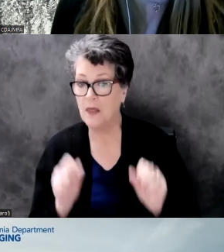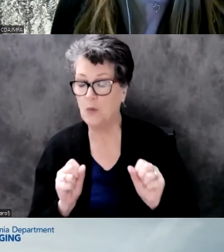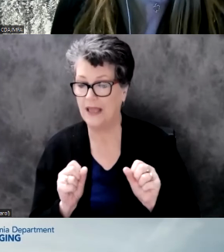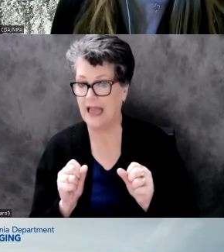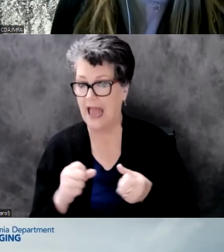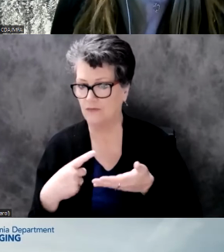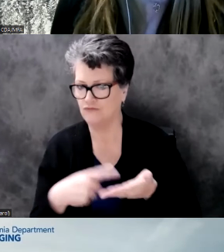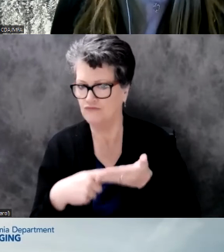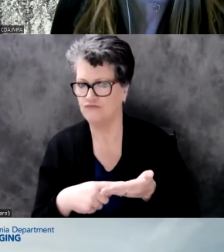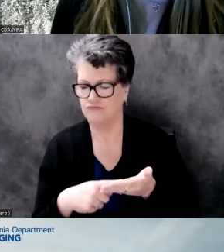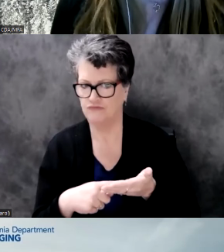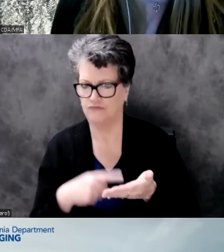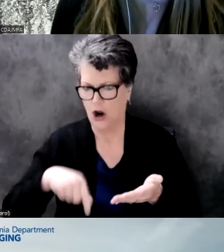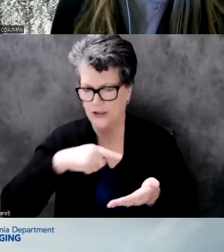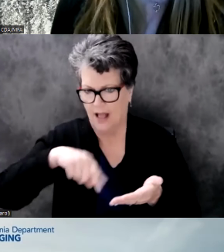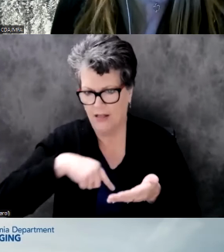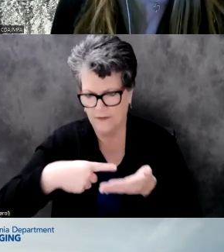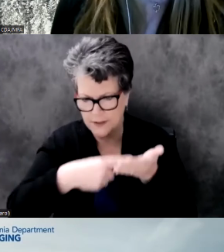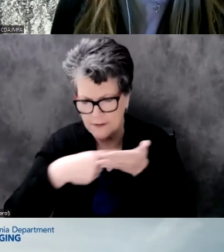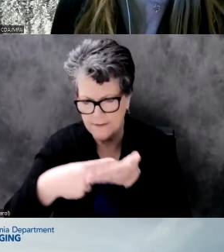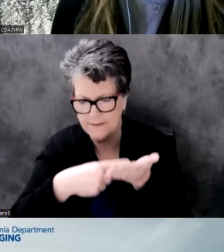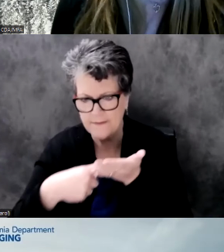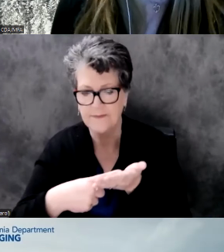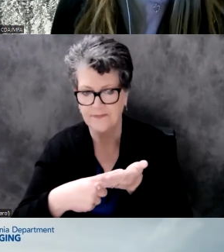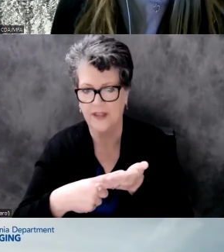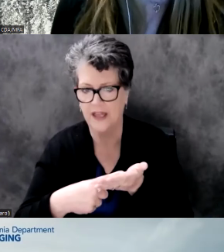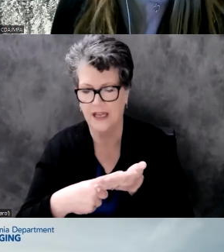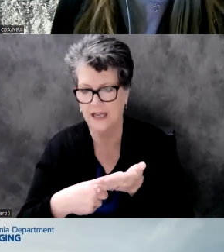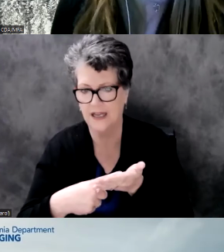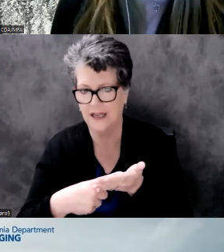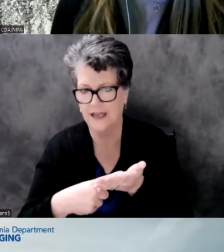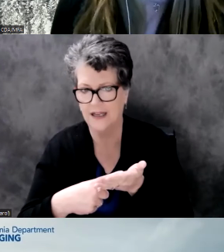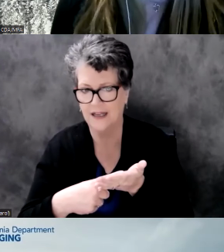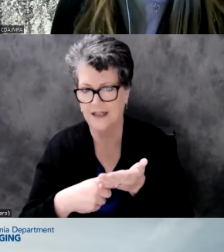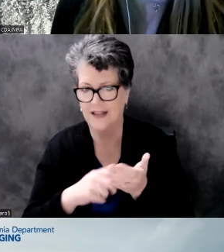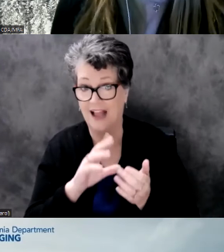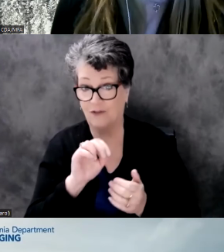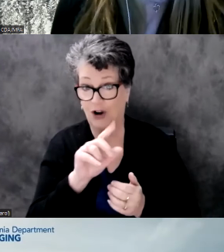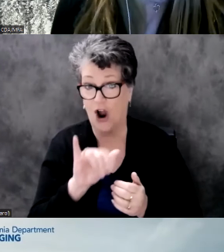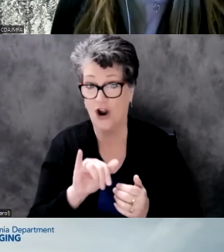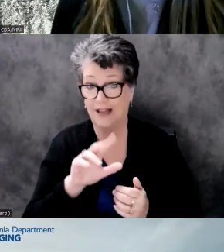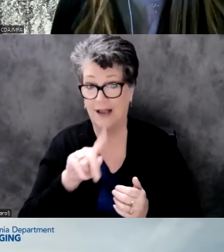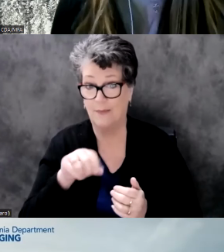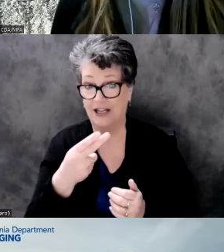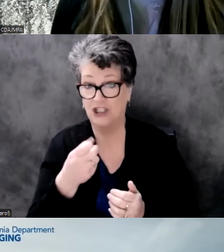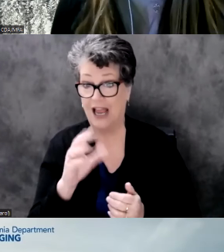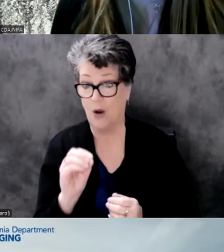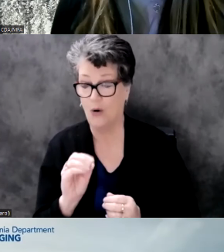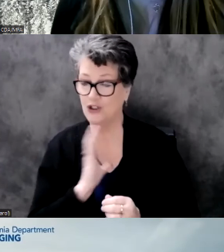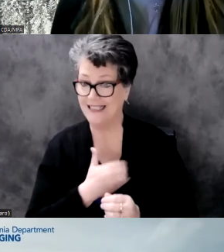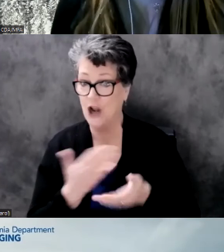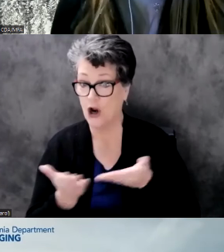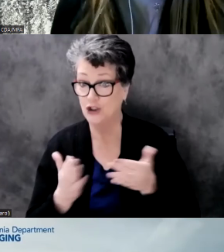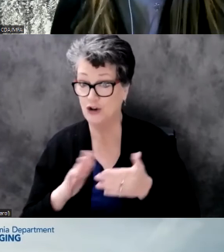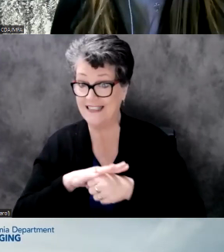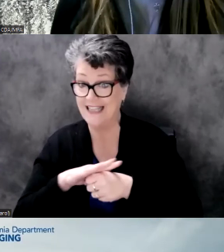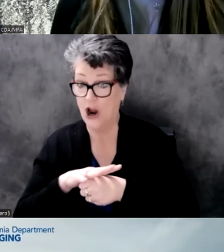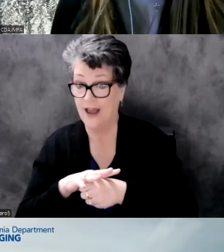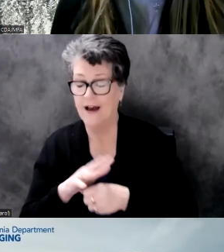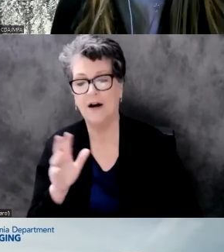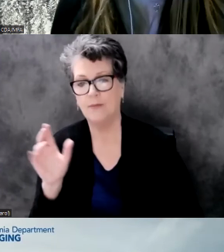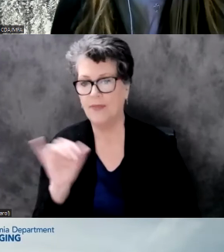amongst ourselves. Just heard Carly Pacheco, she's in our service area, but there's